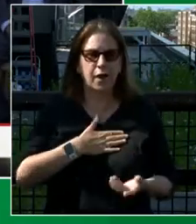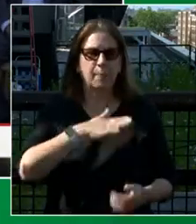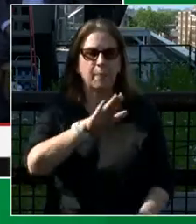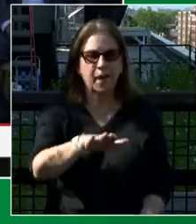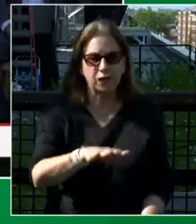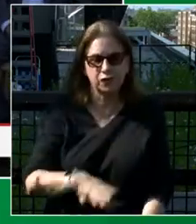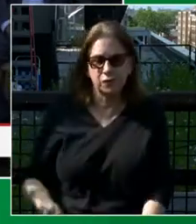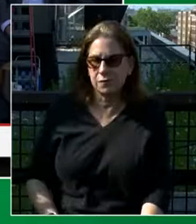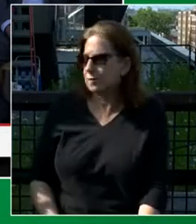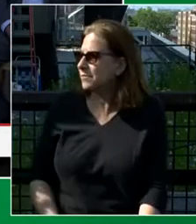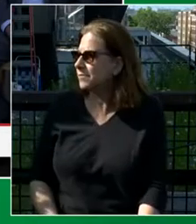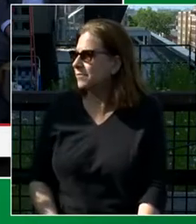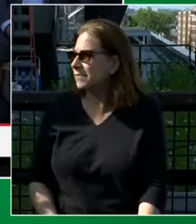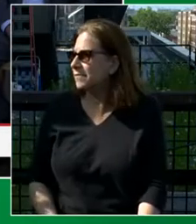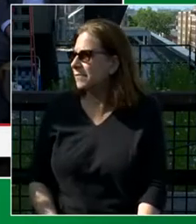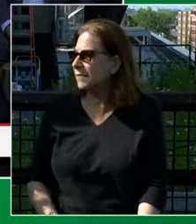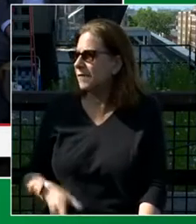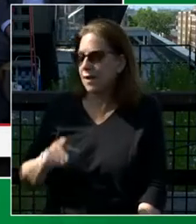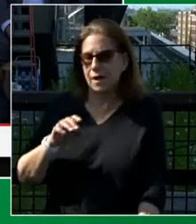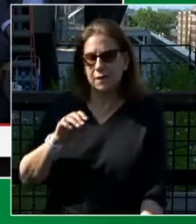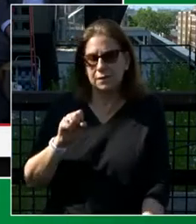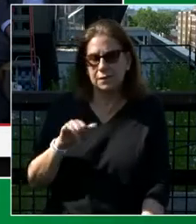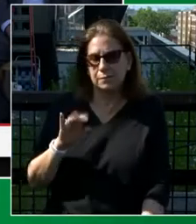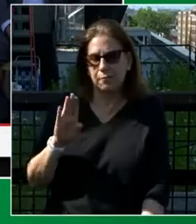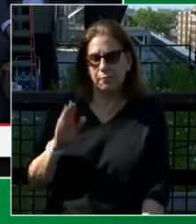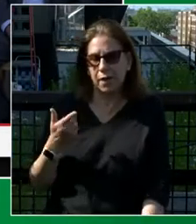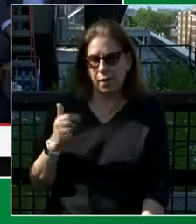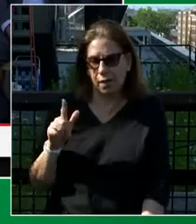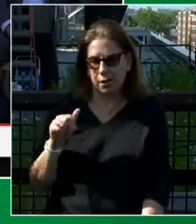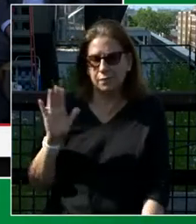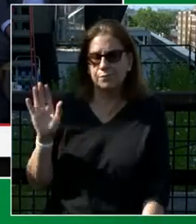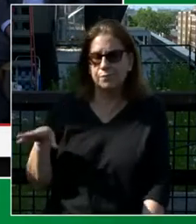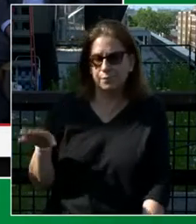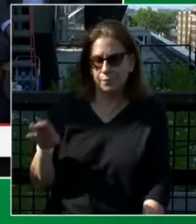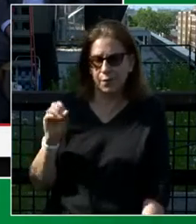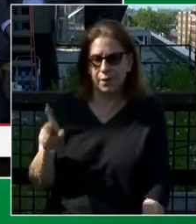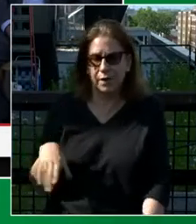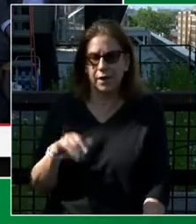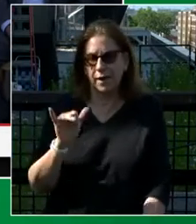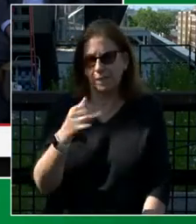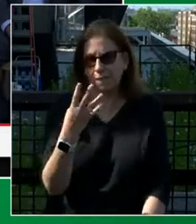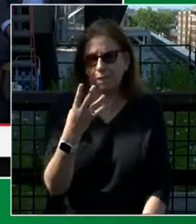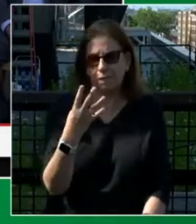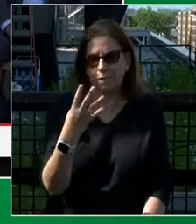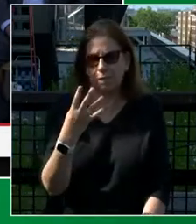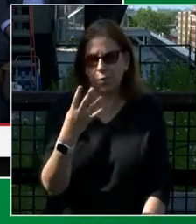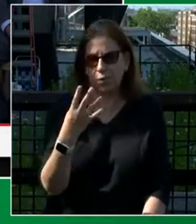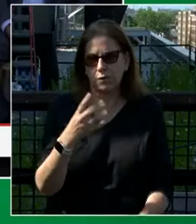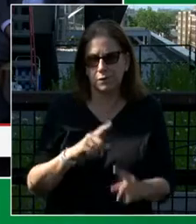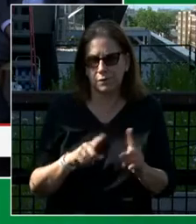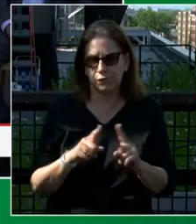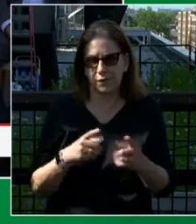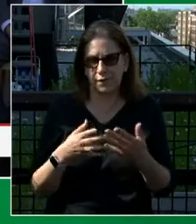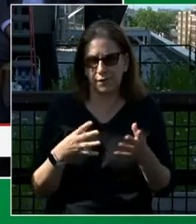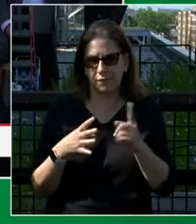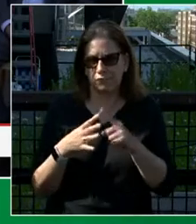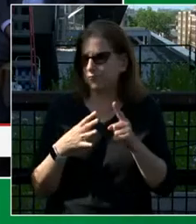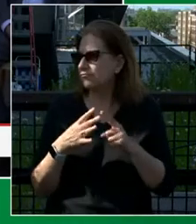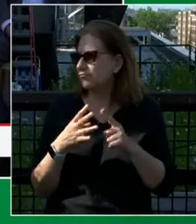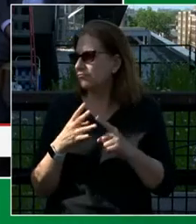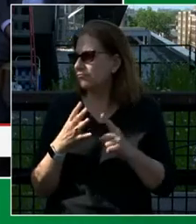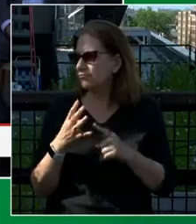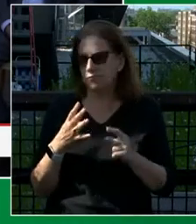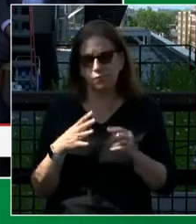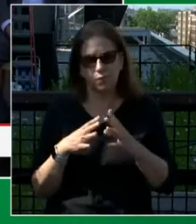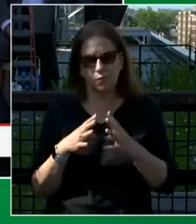you know, this two-dimensional, this is what, you know, one person, this is what they do, but looking beyond that and everything that they